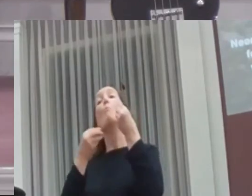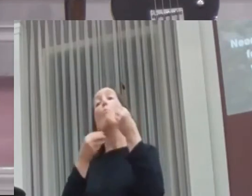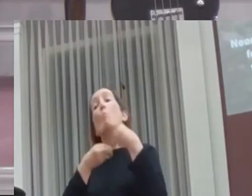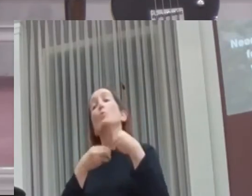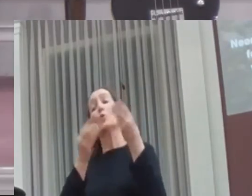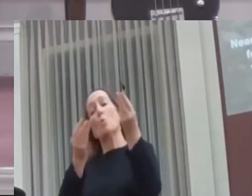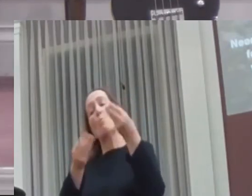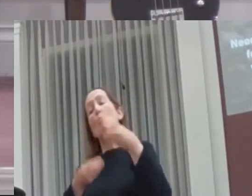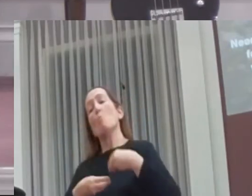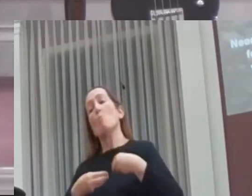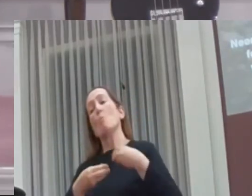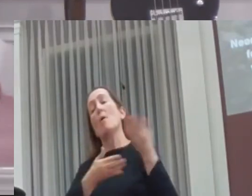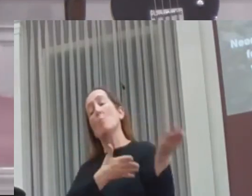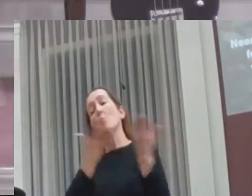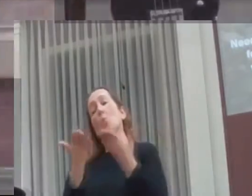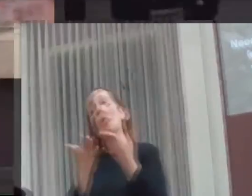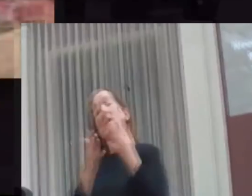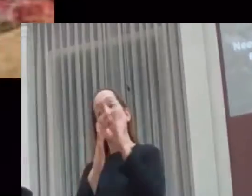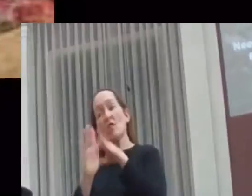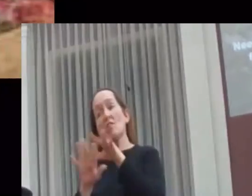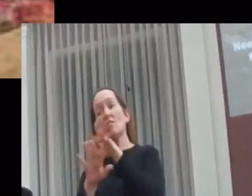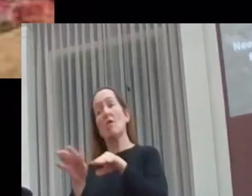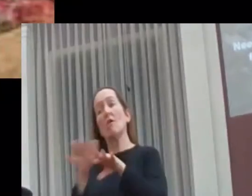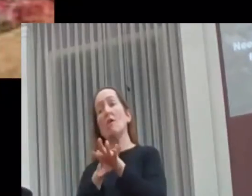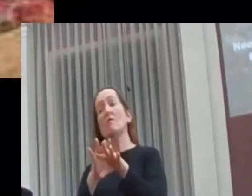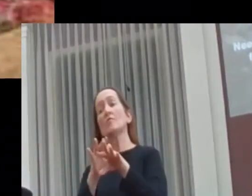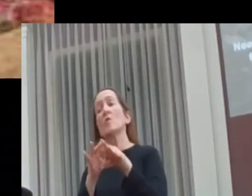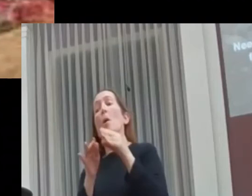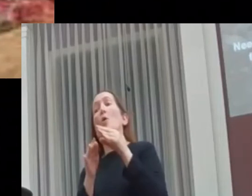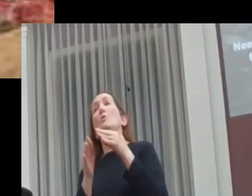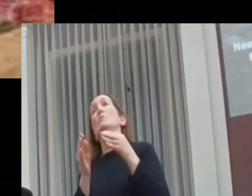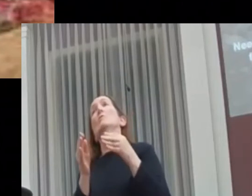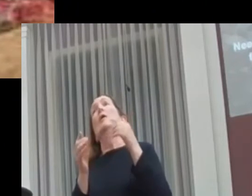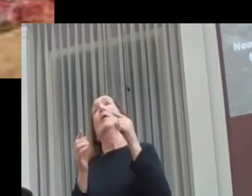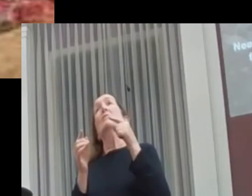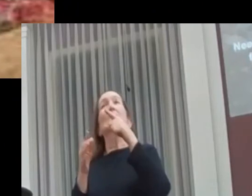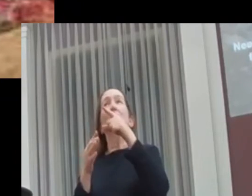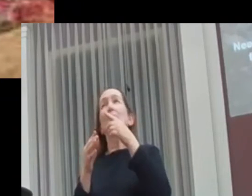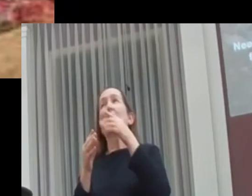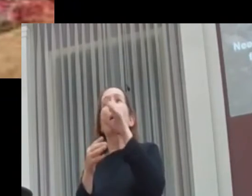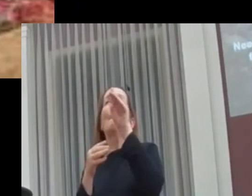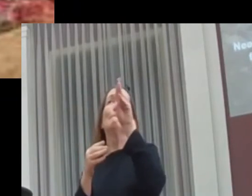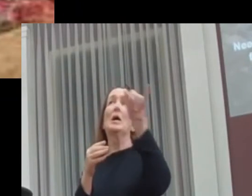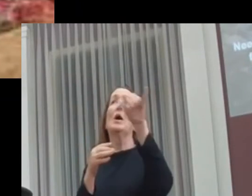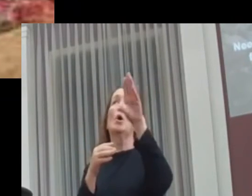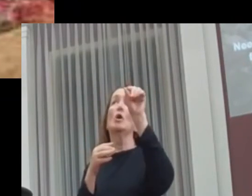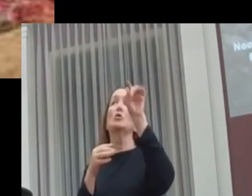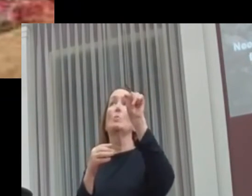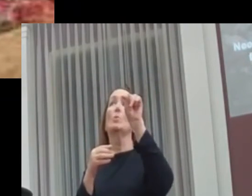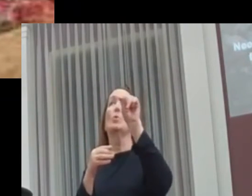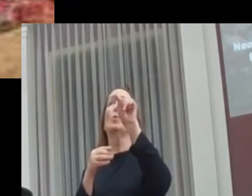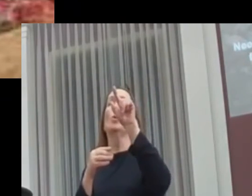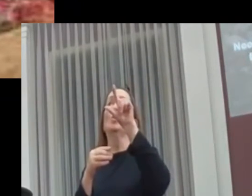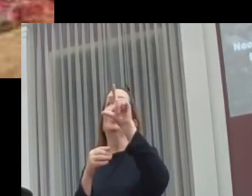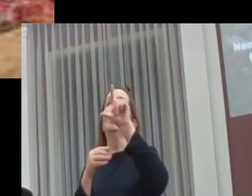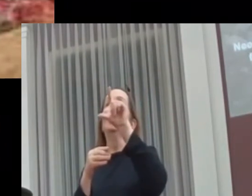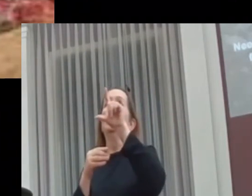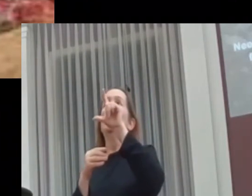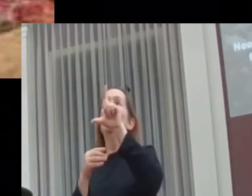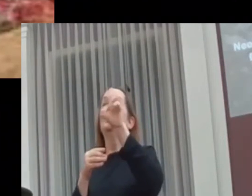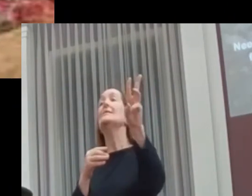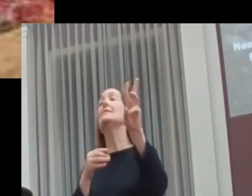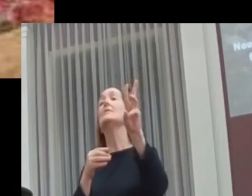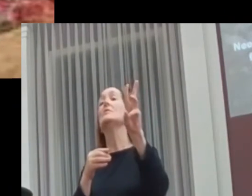October 26th and place them in boxes located by the office, fellowship hall, and sanctuary. Also, 1 week